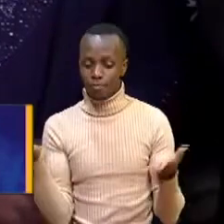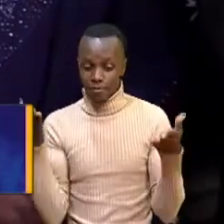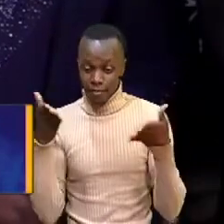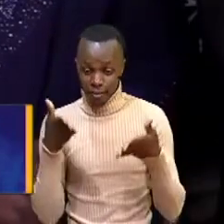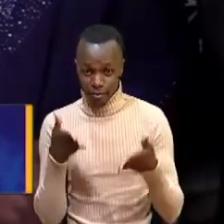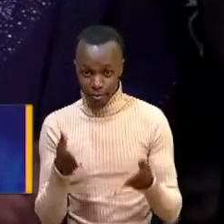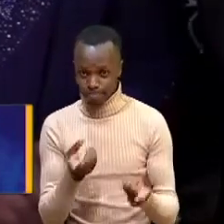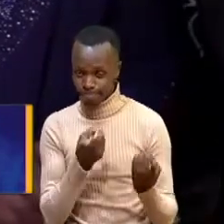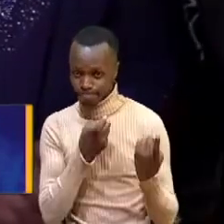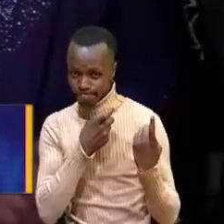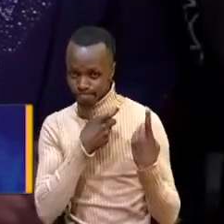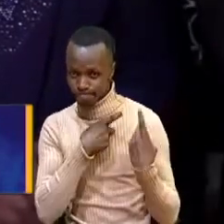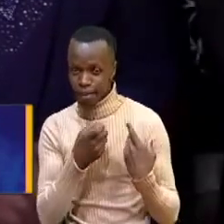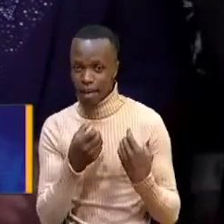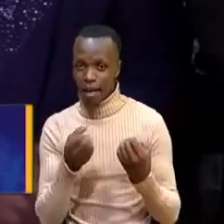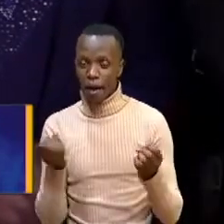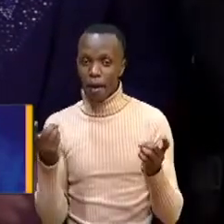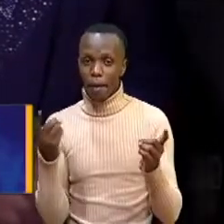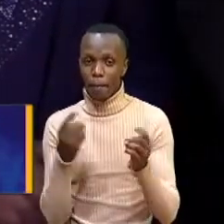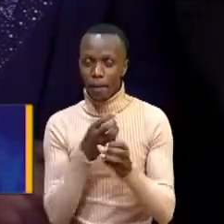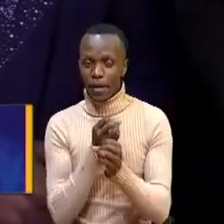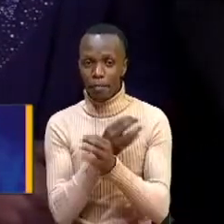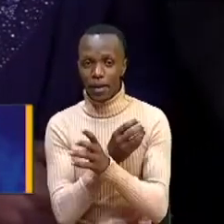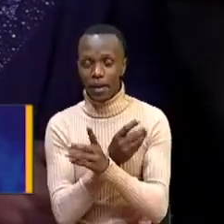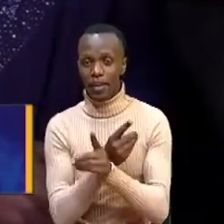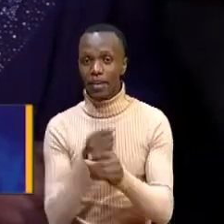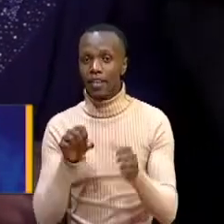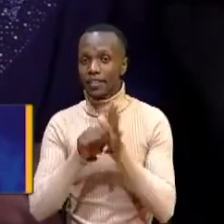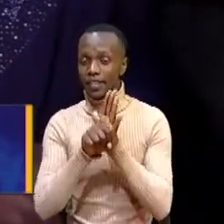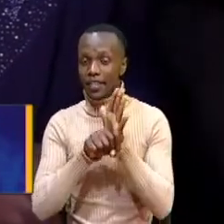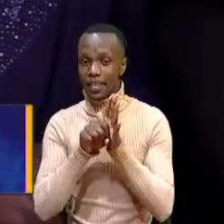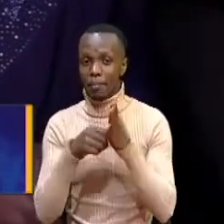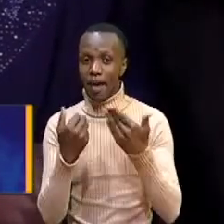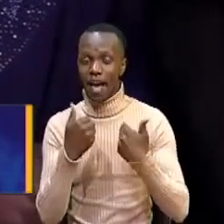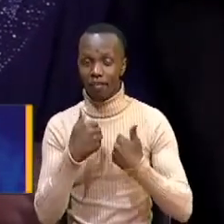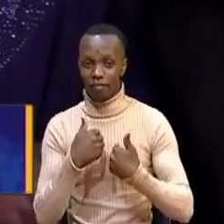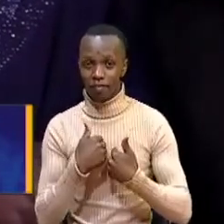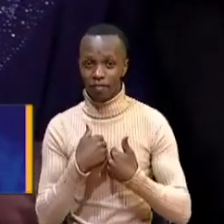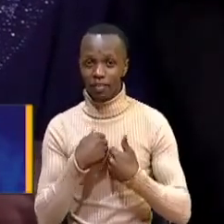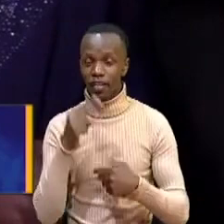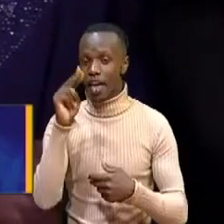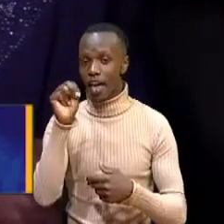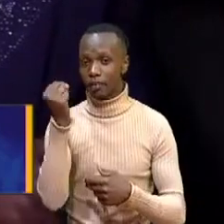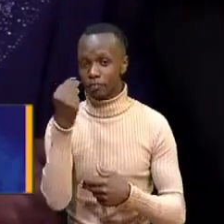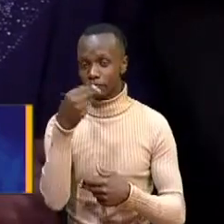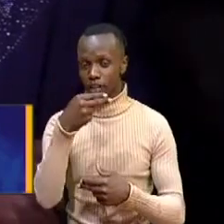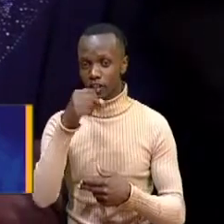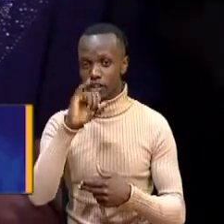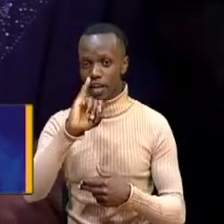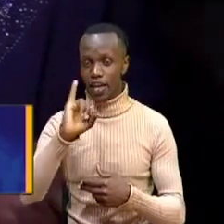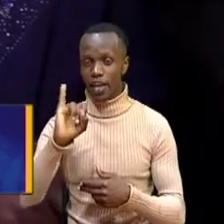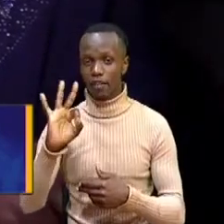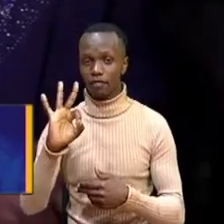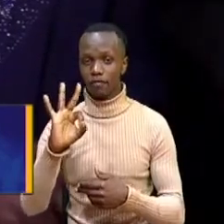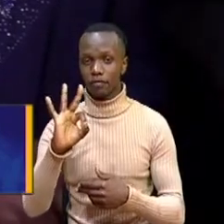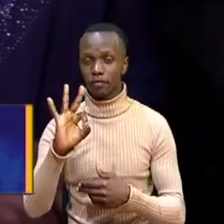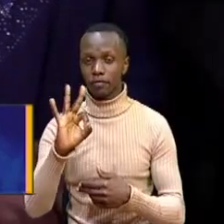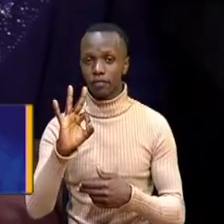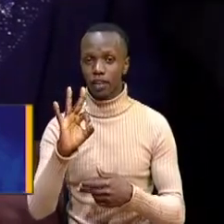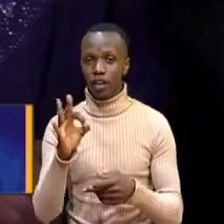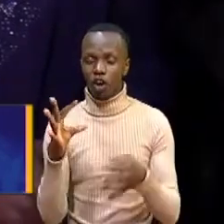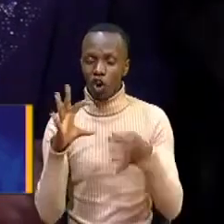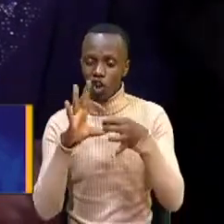had several amalgamated schemes in NHIF. But now we are putting them